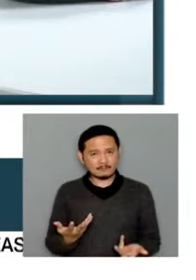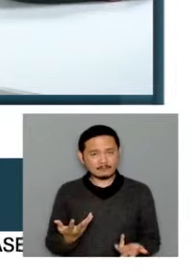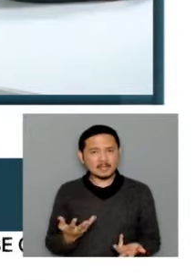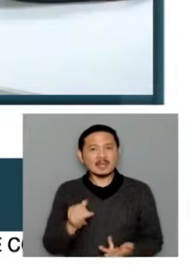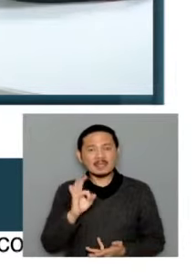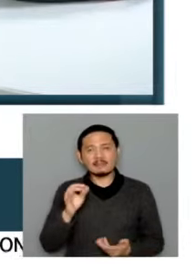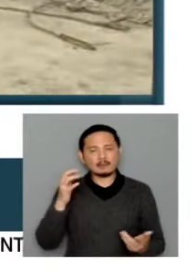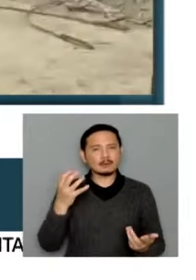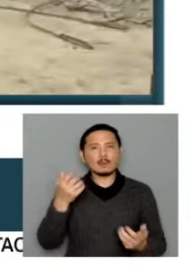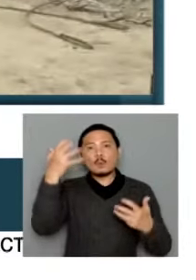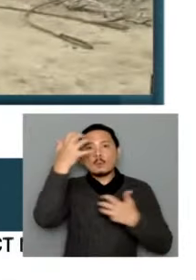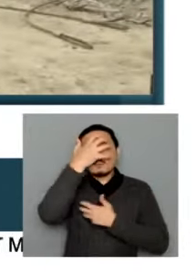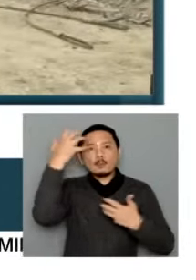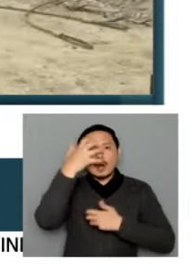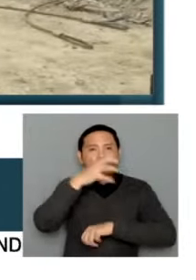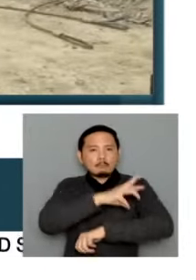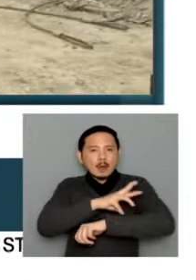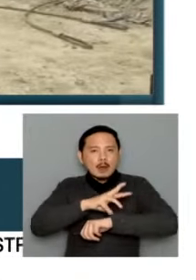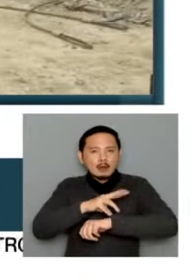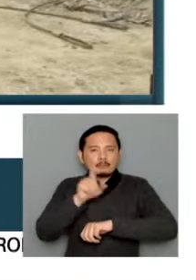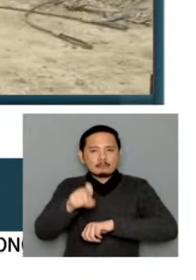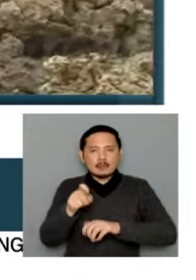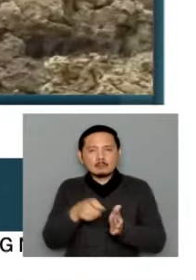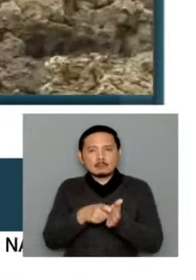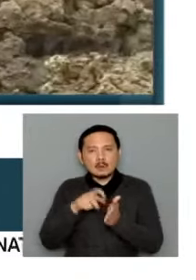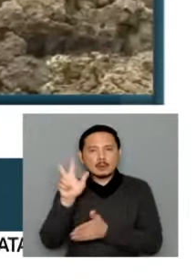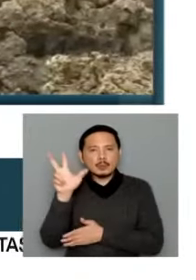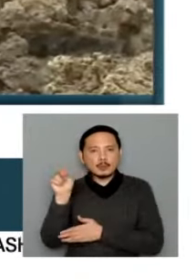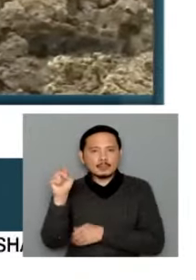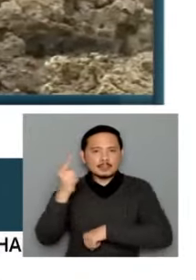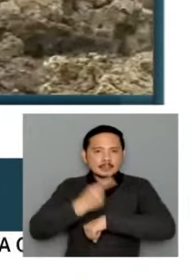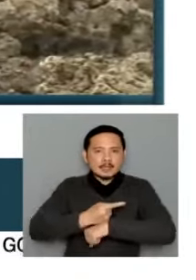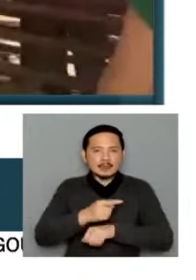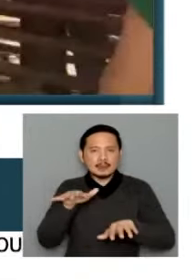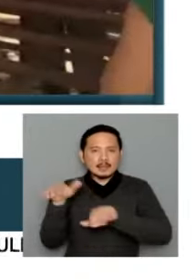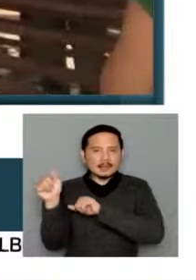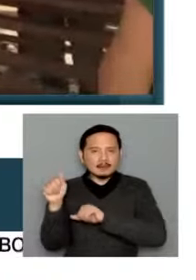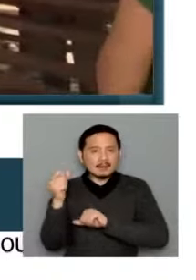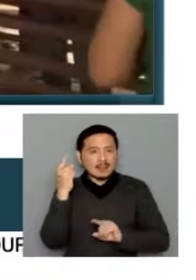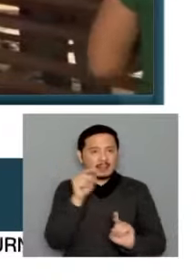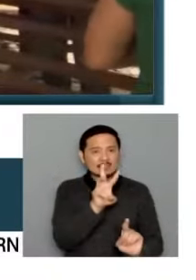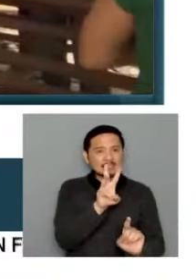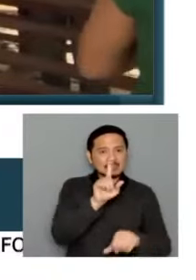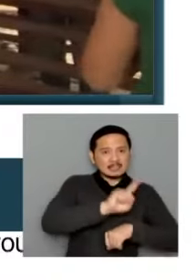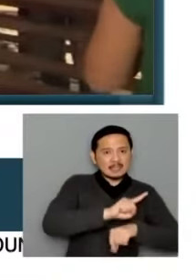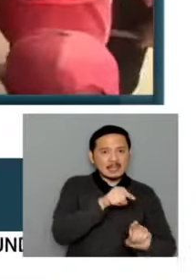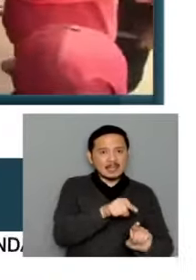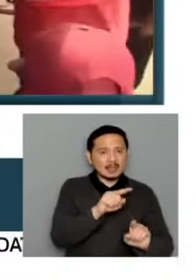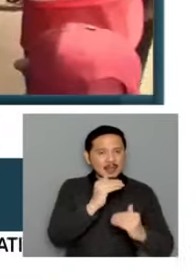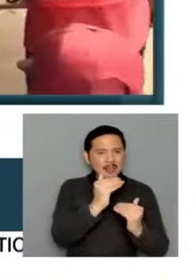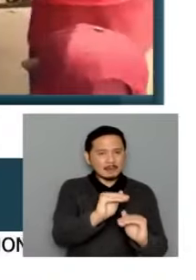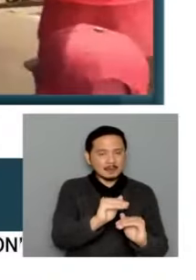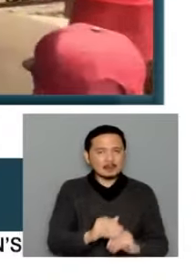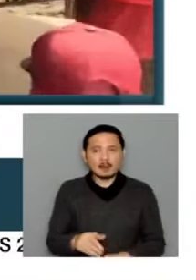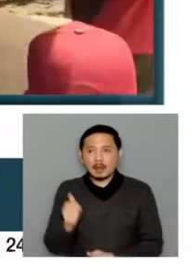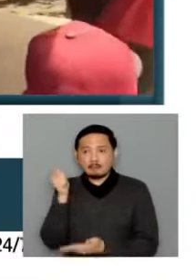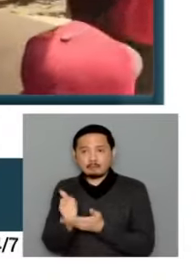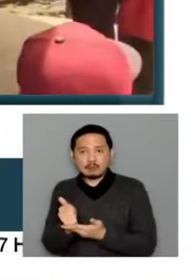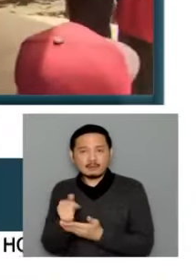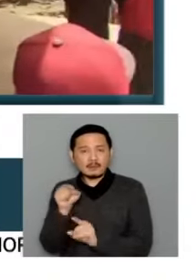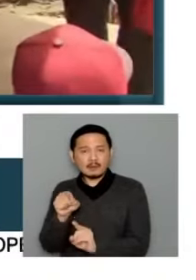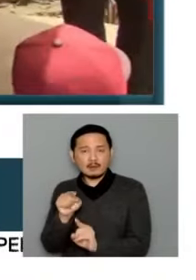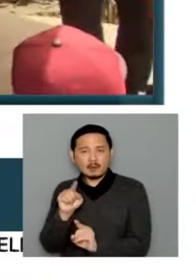monkeypox and has a 30-day quarantine leave and his sick leave is only 6 days and his accrued incentives